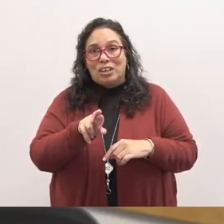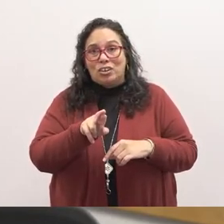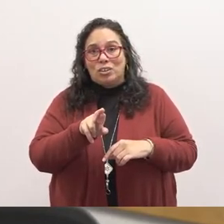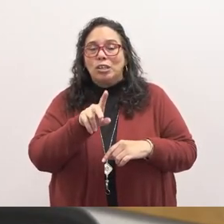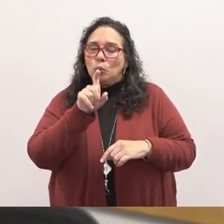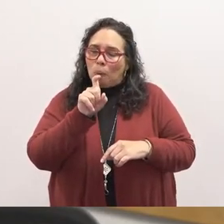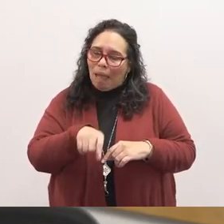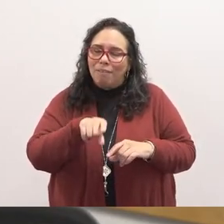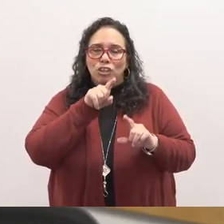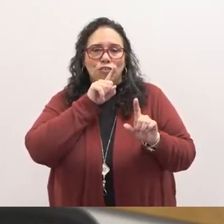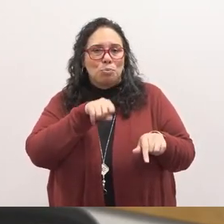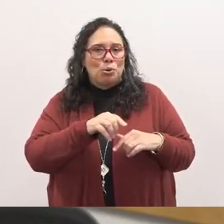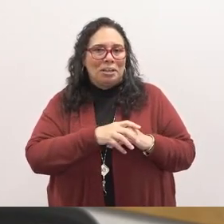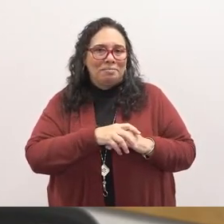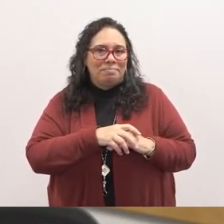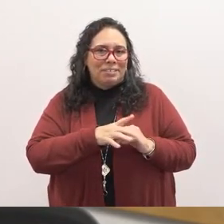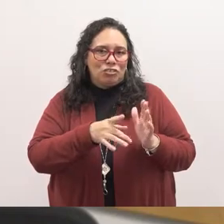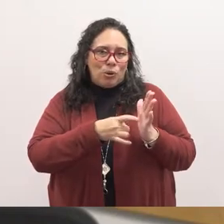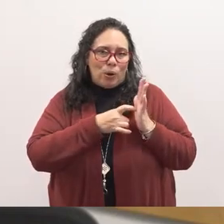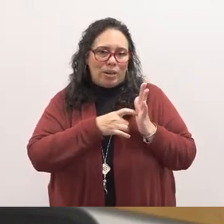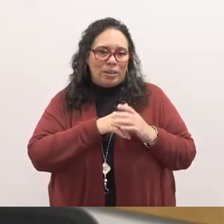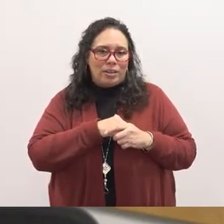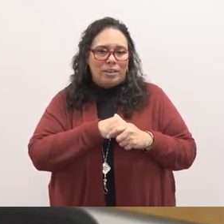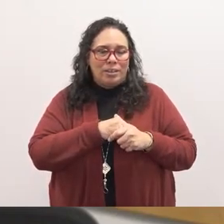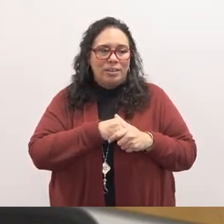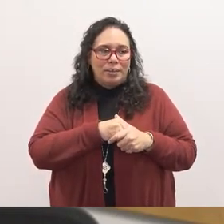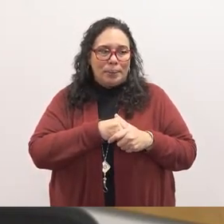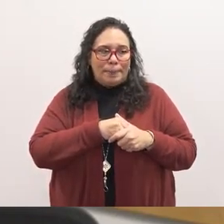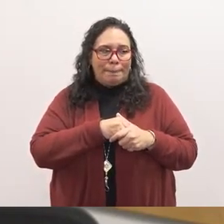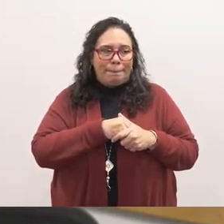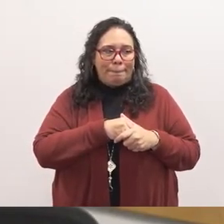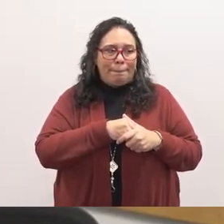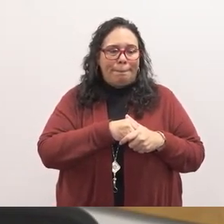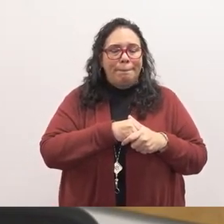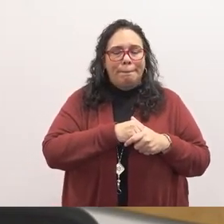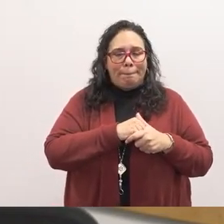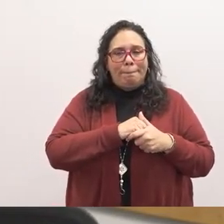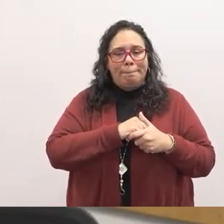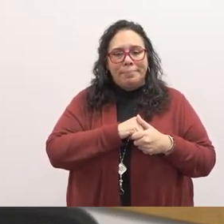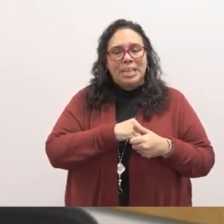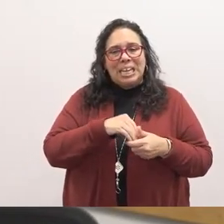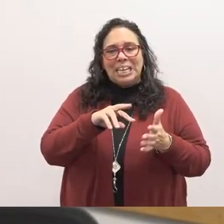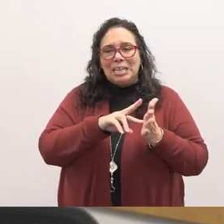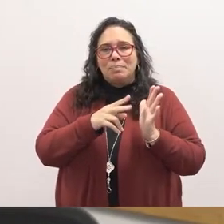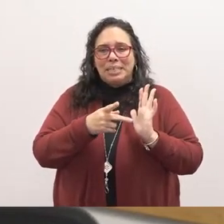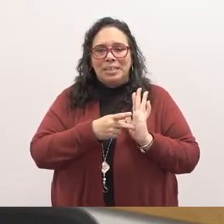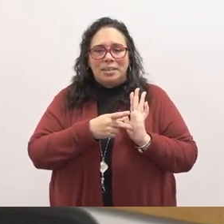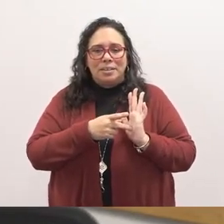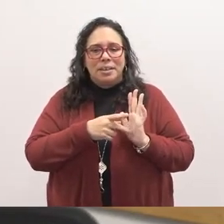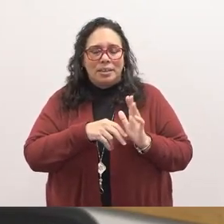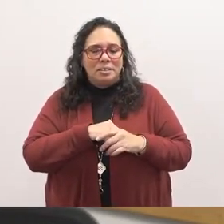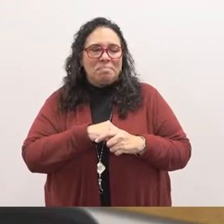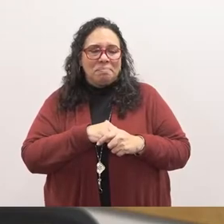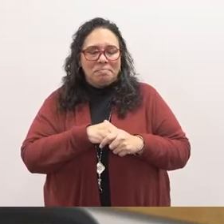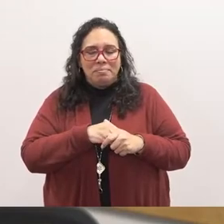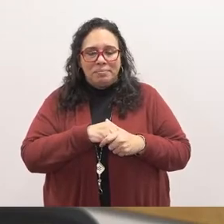report that. That would be reported. It doesn't mean you can't vote on the vendor's contract. It just means you have to report that